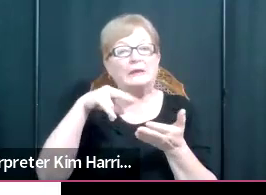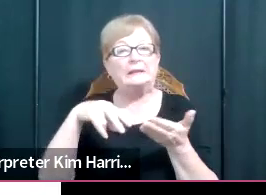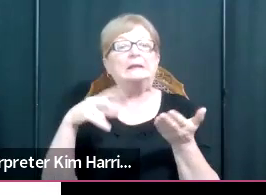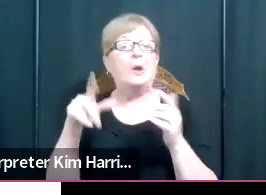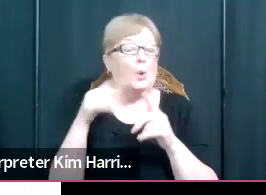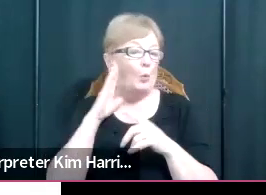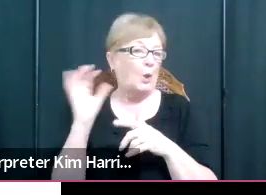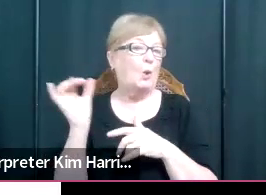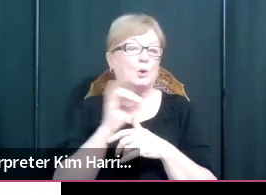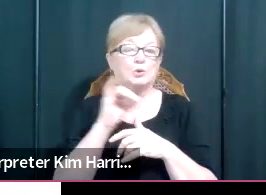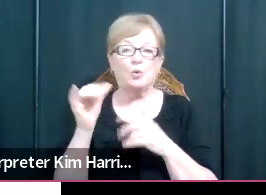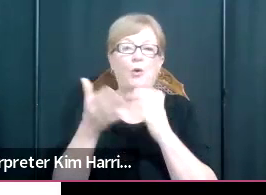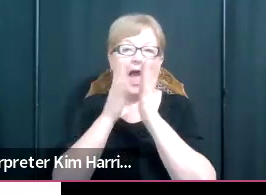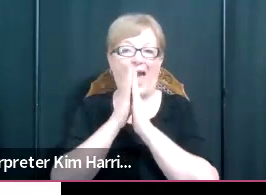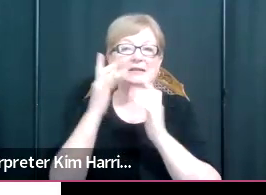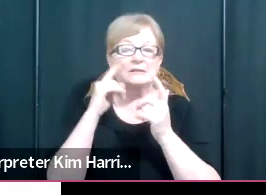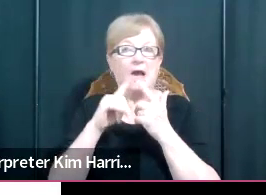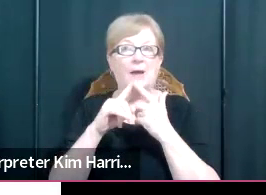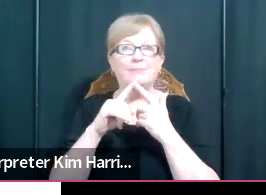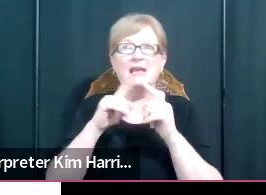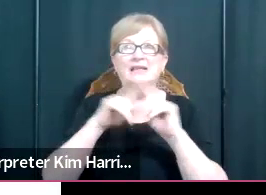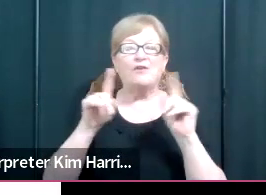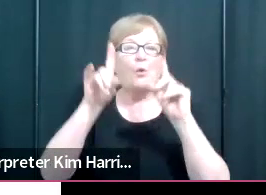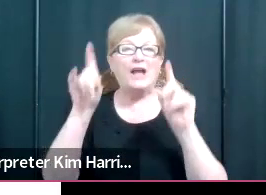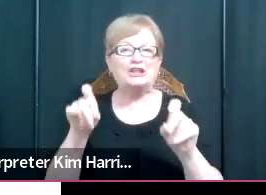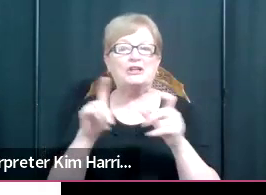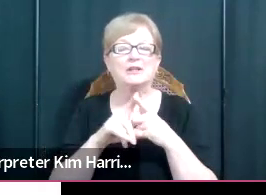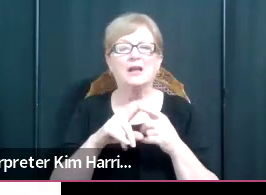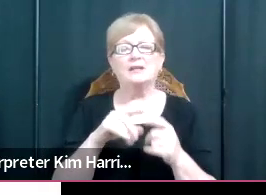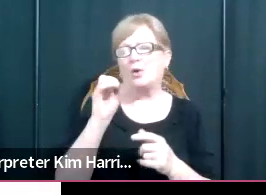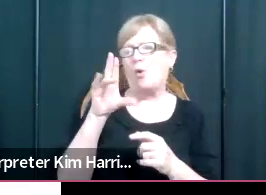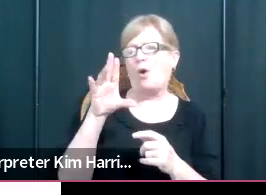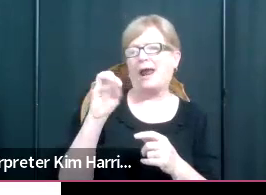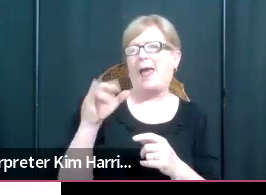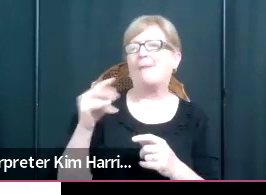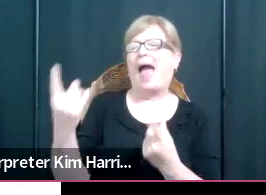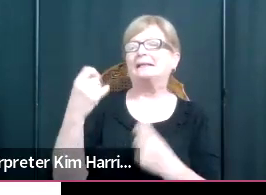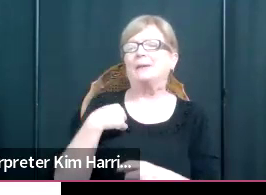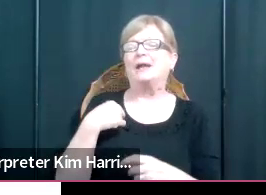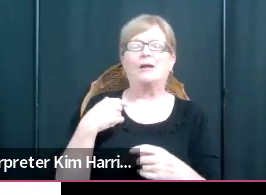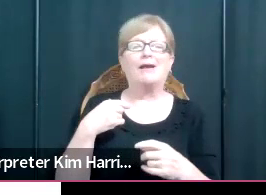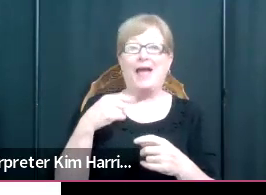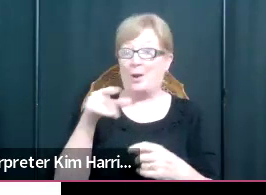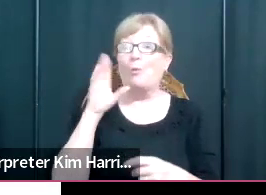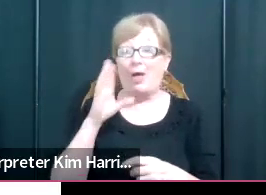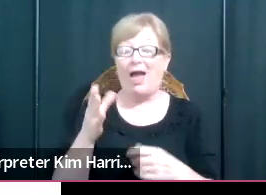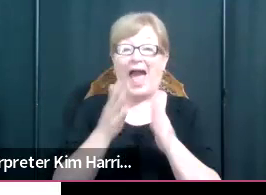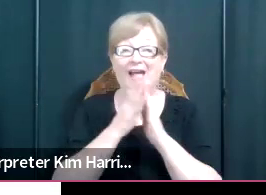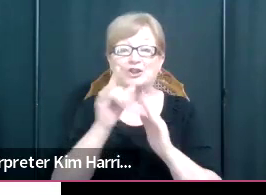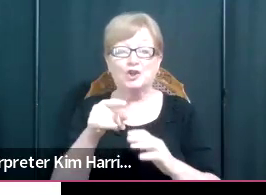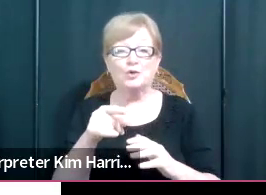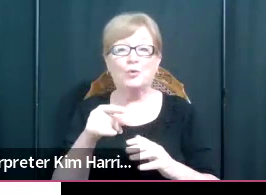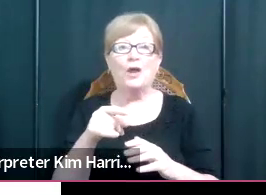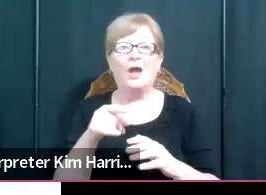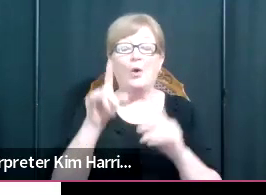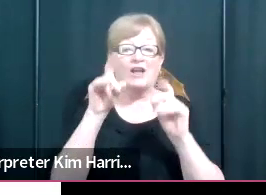will also ask comprehension questions. So you can say, hey, Orcam, ask me, and it will ask you comprehension questions about the text that you